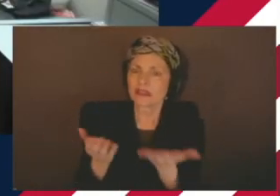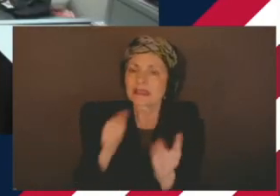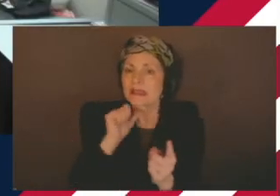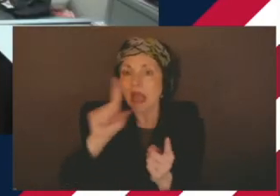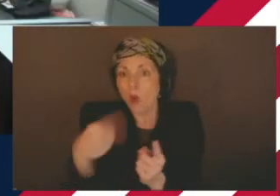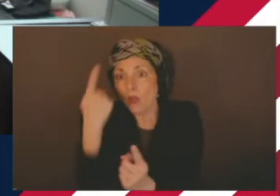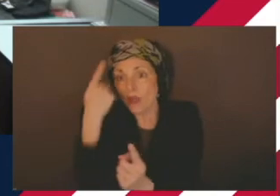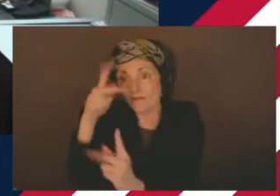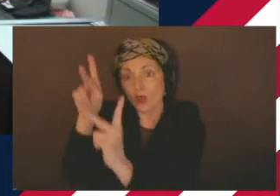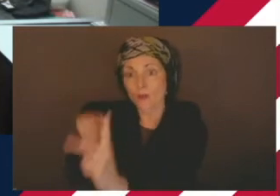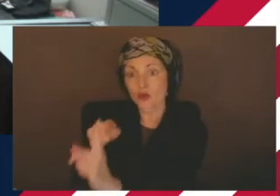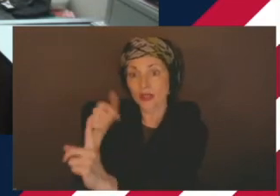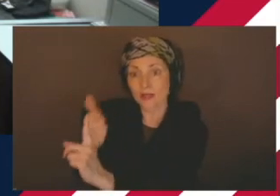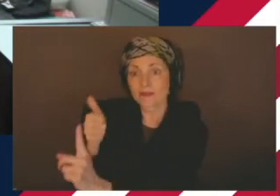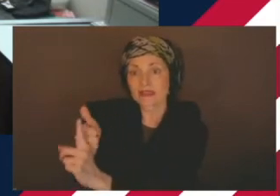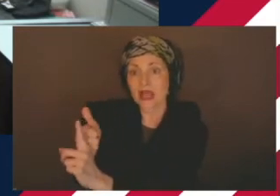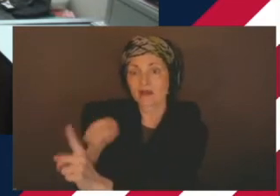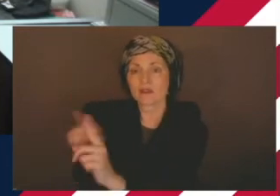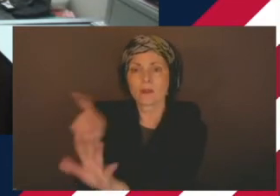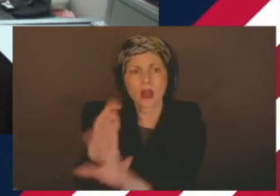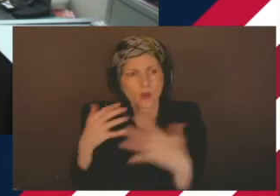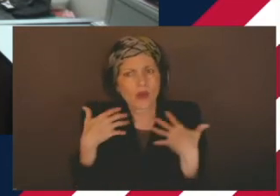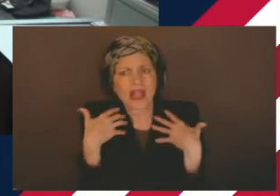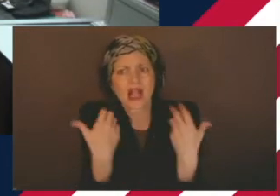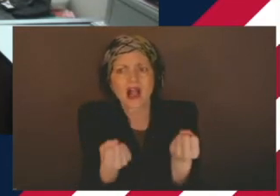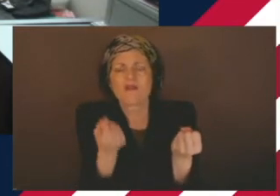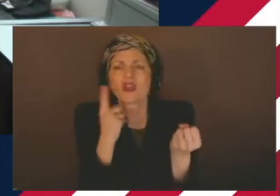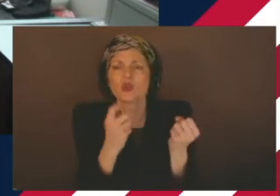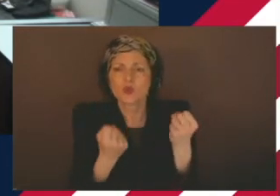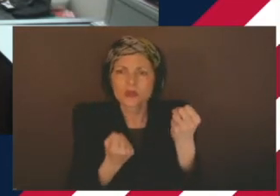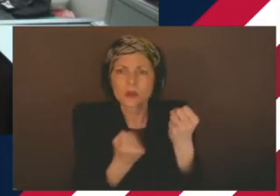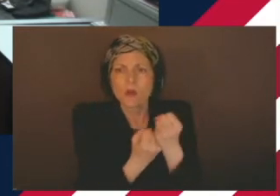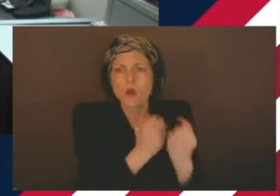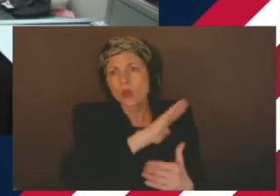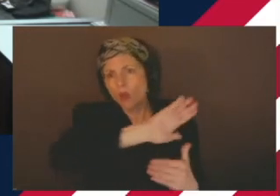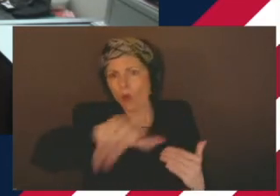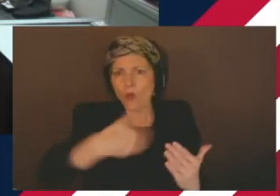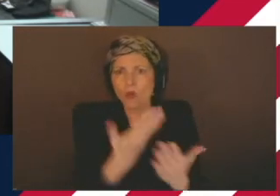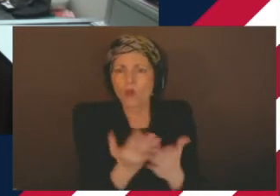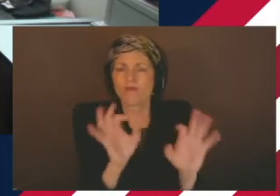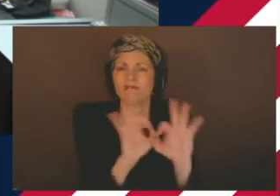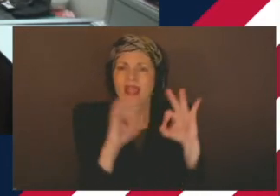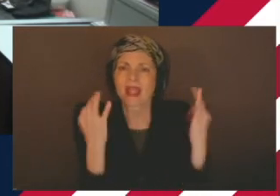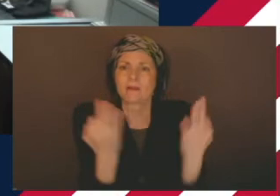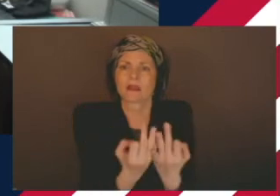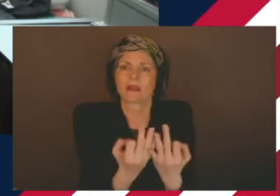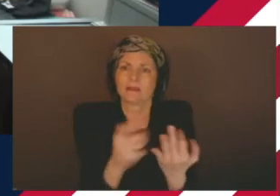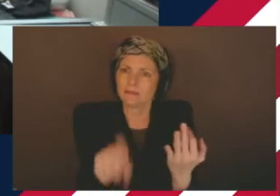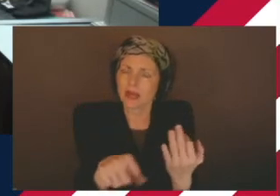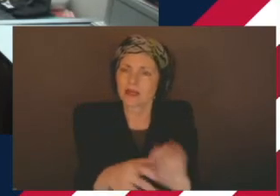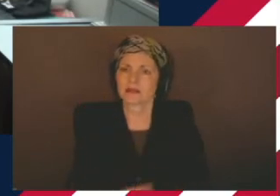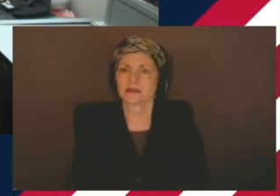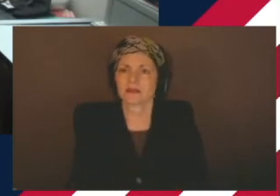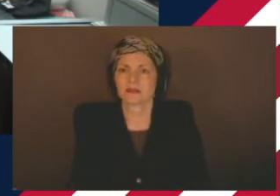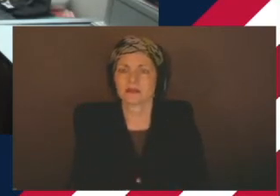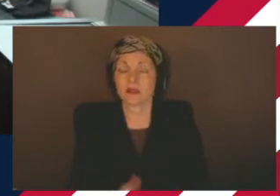but recovery support services that support the family as a whole. I will tell you that my family,